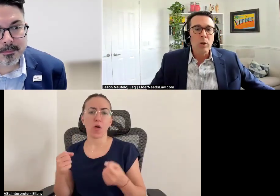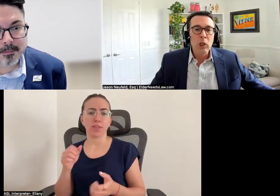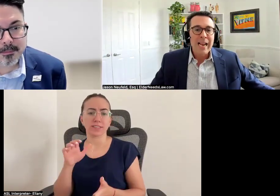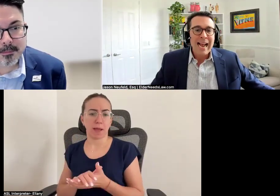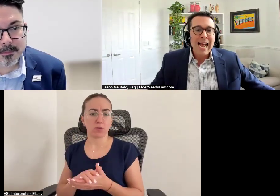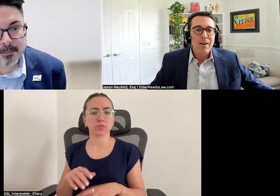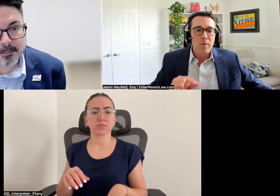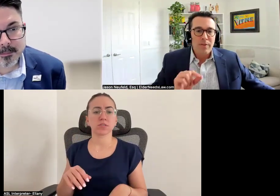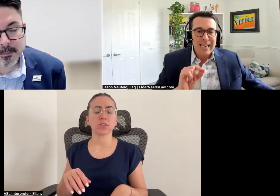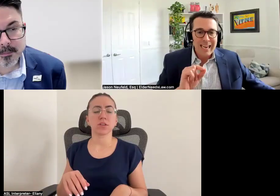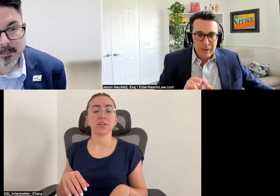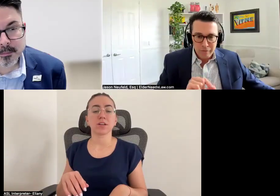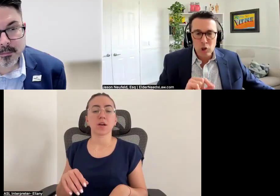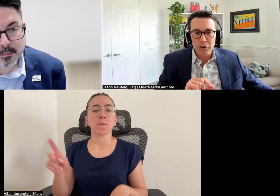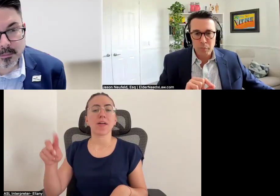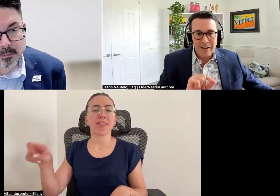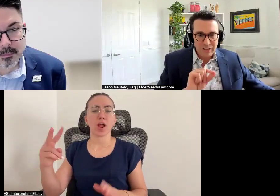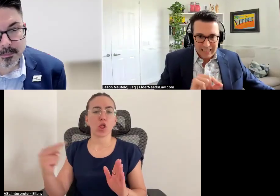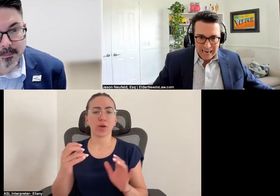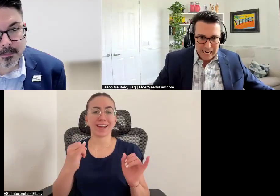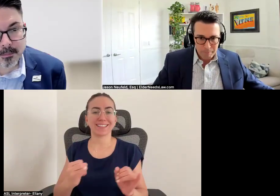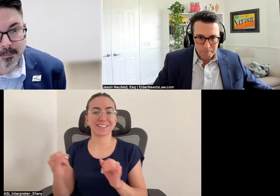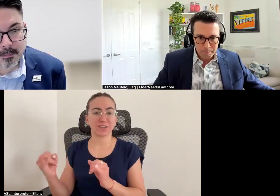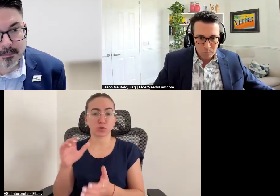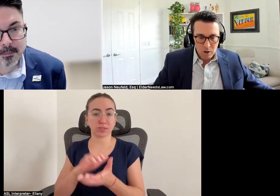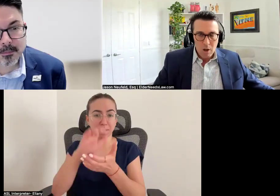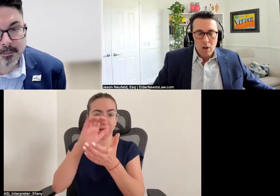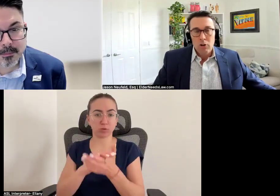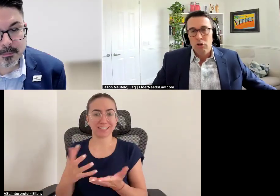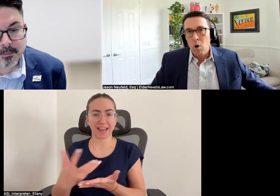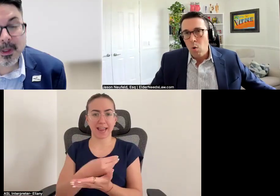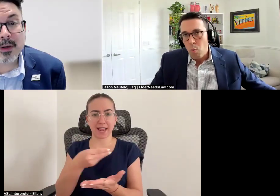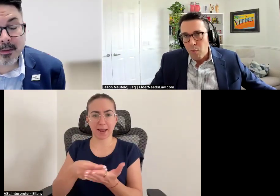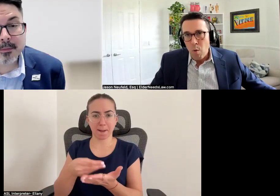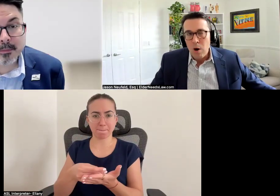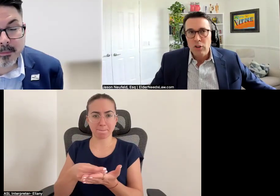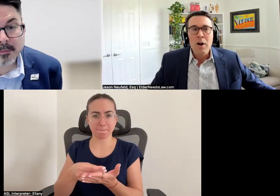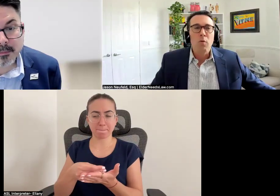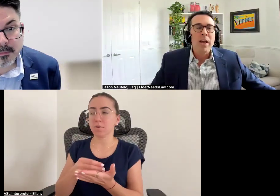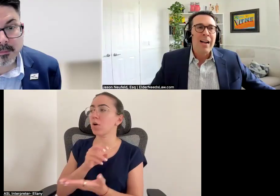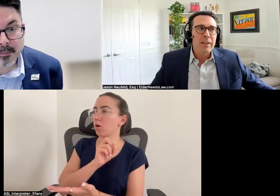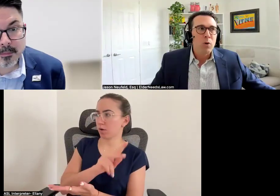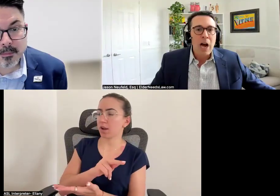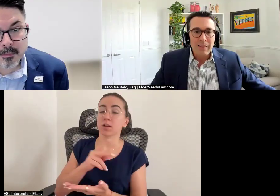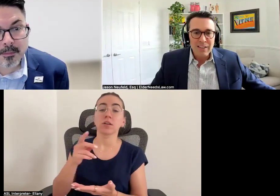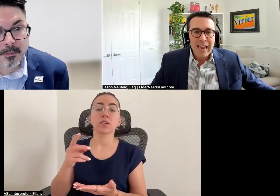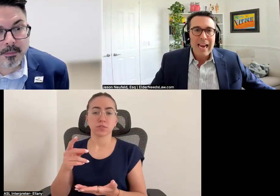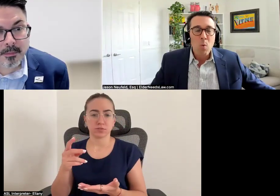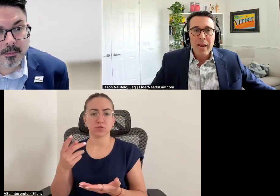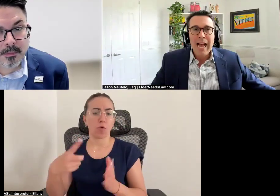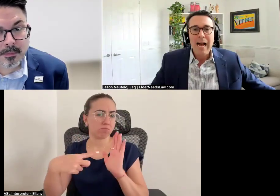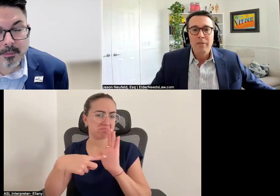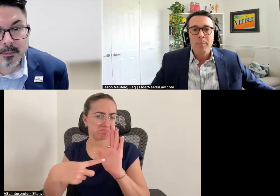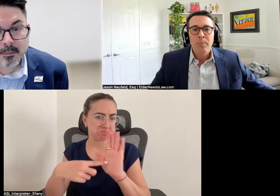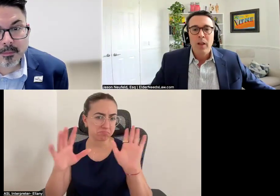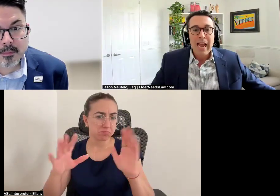they're only looking at the individual spouse's income. So, Okay. in the kind of let's say